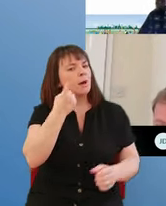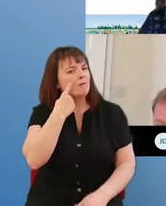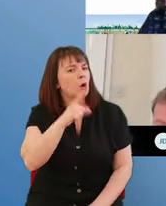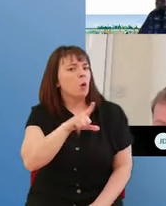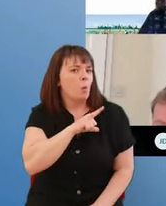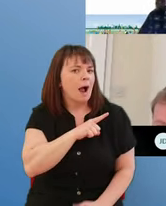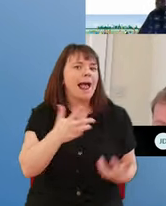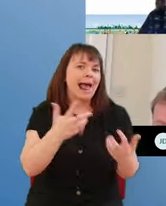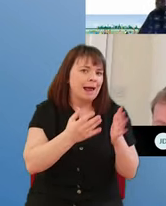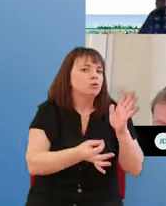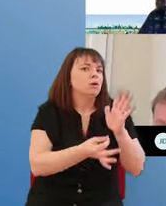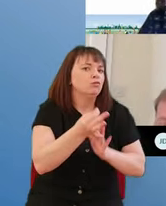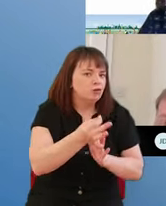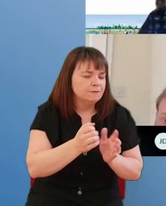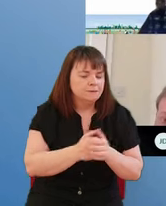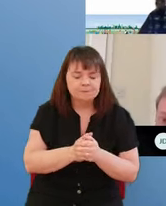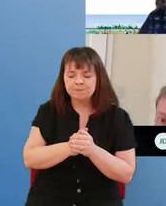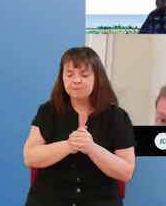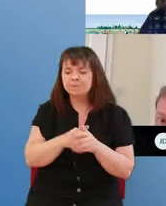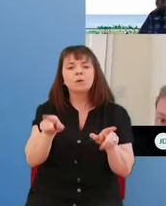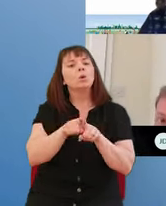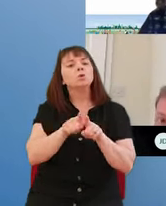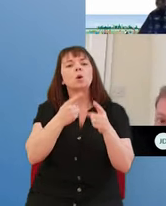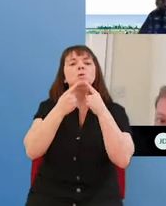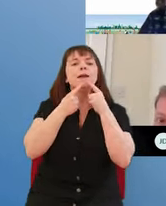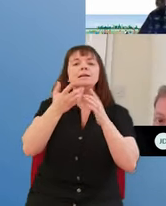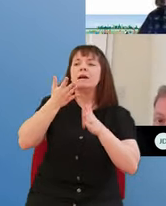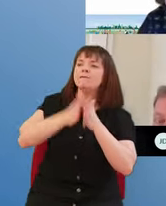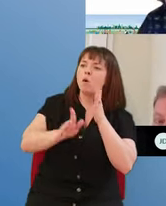all that data together, we've identified practices who we hope